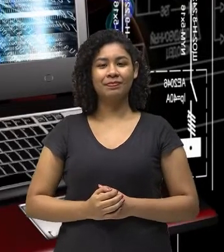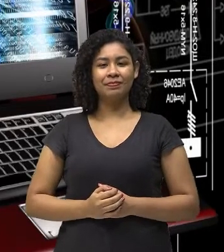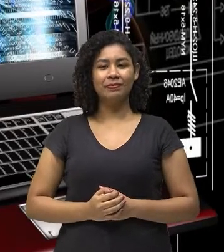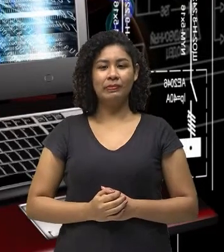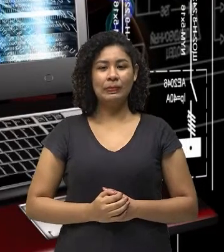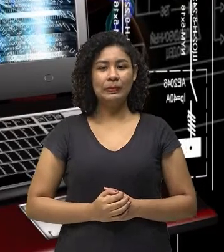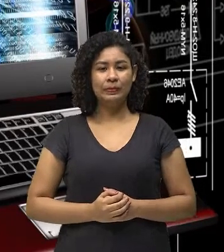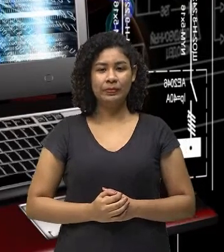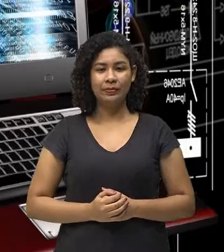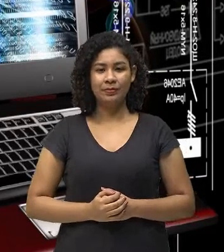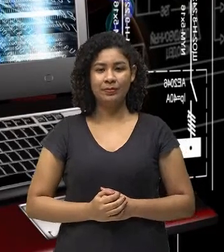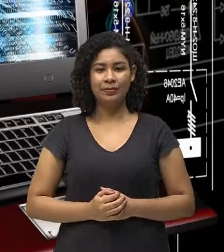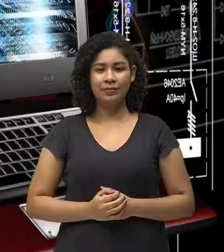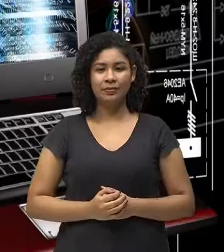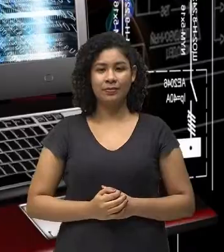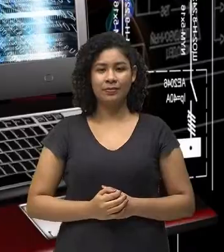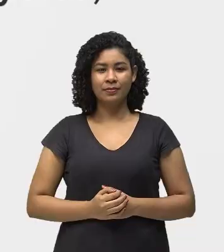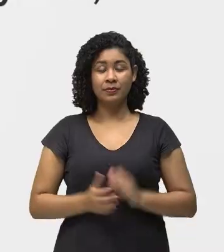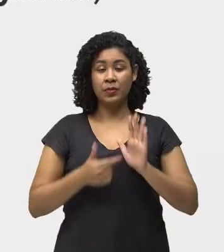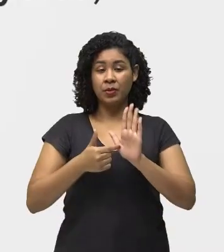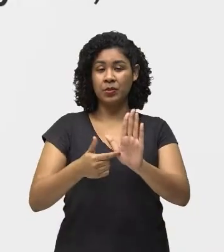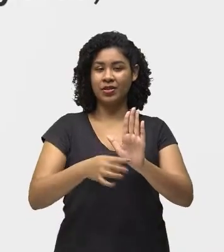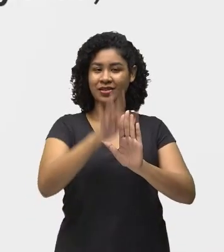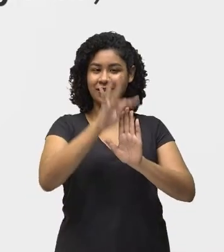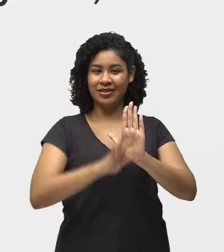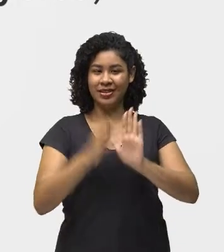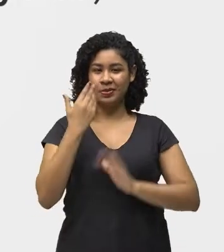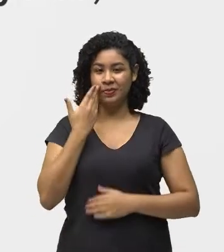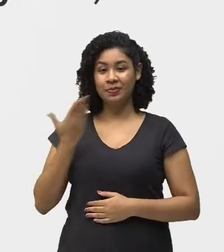agora ao texto. Vamos dar uma olhada.